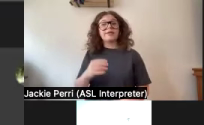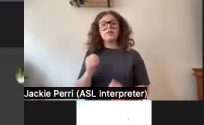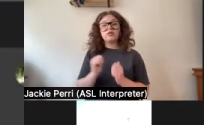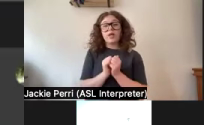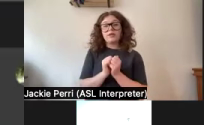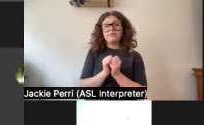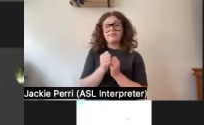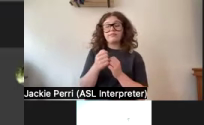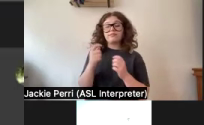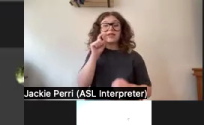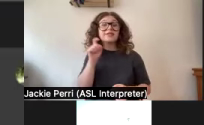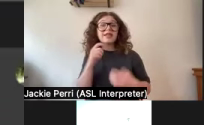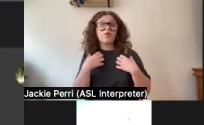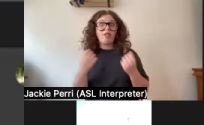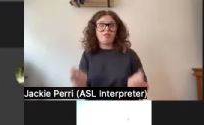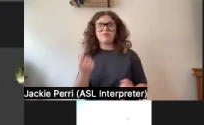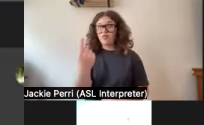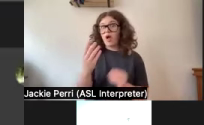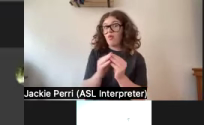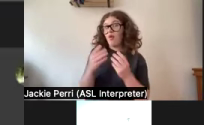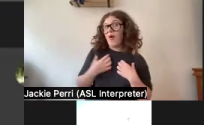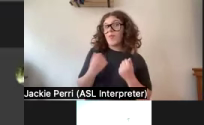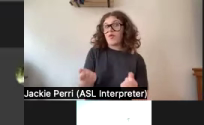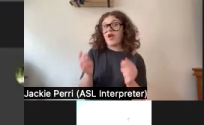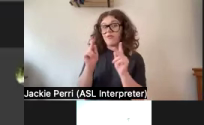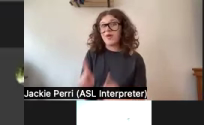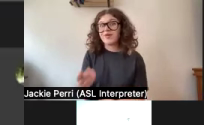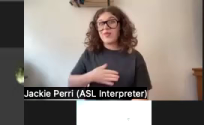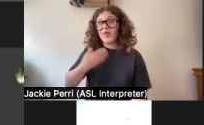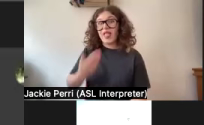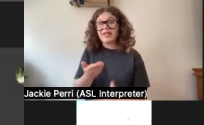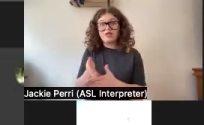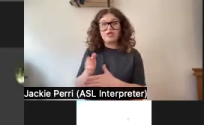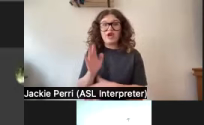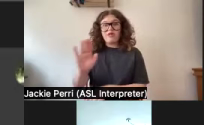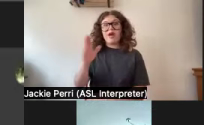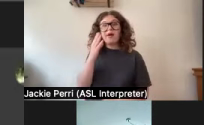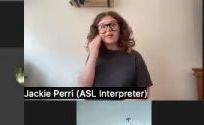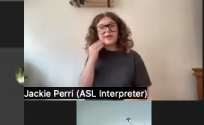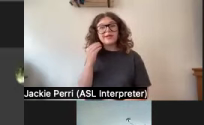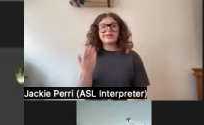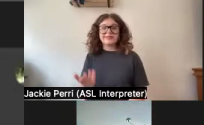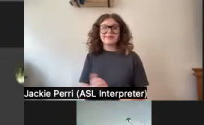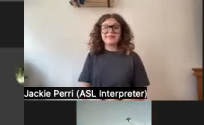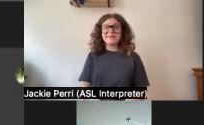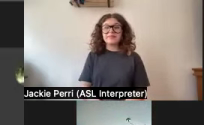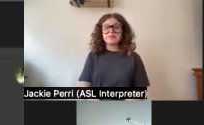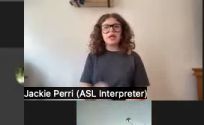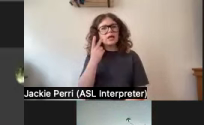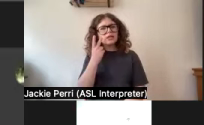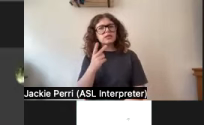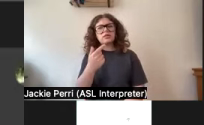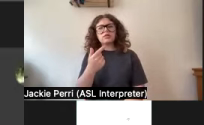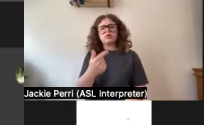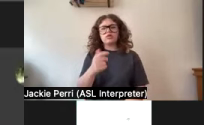there's one more brave person that would be willing to share their experience. I see, Janine, you put